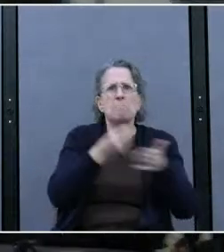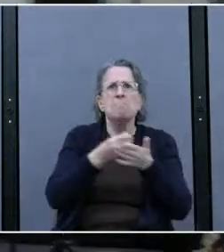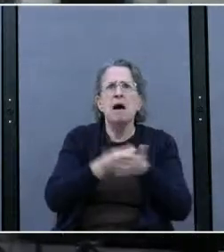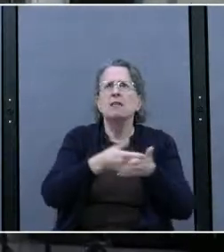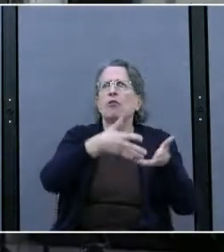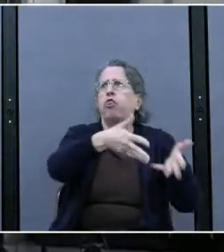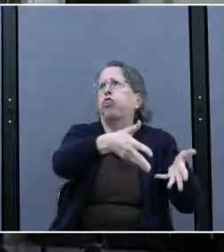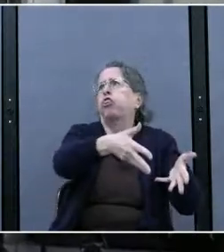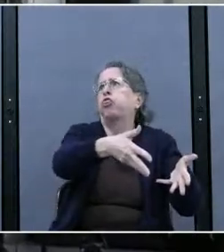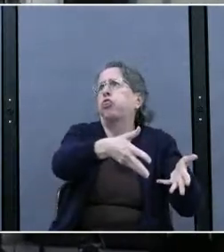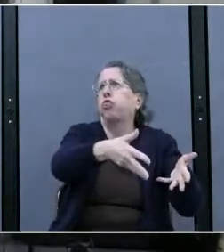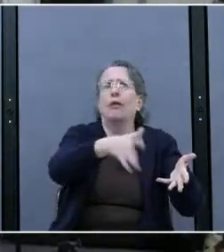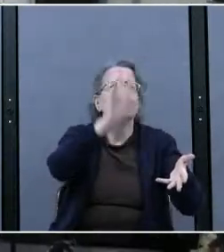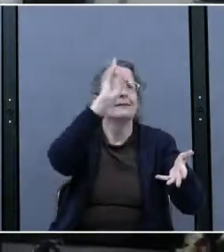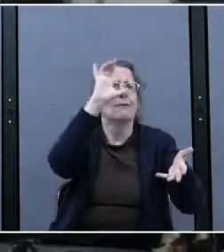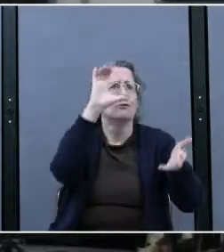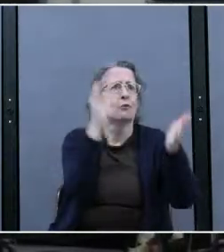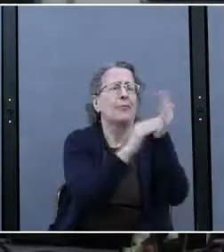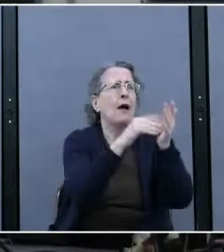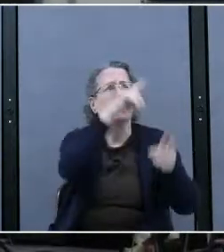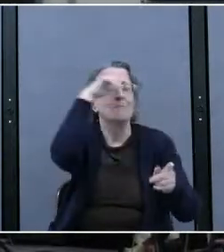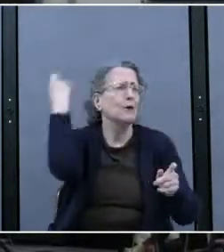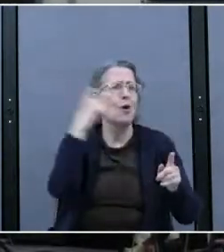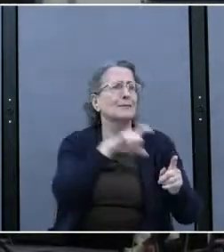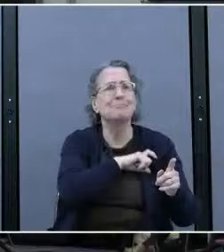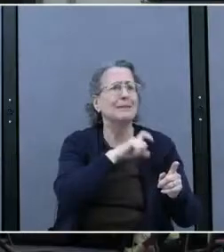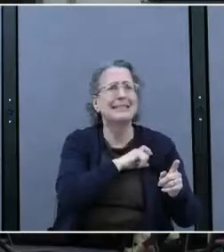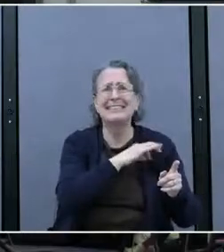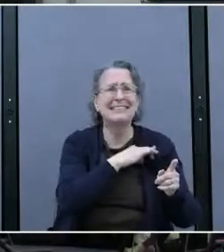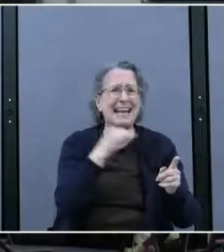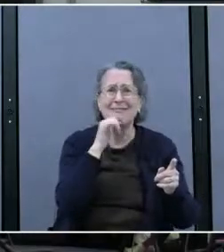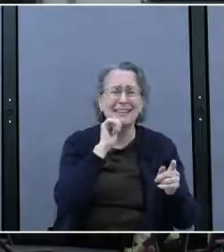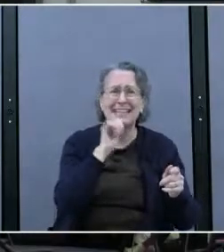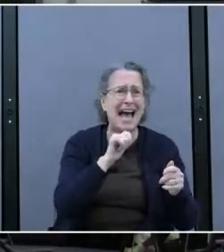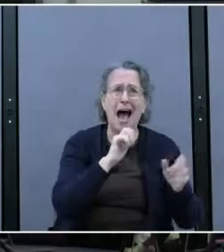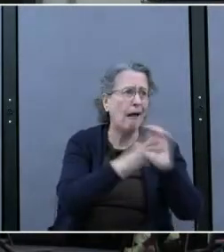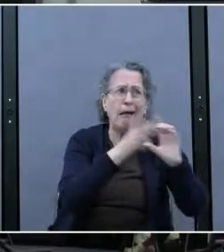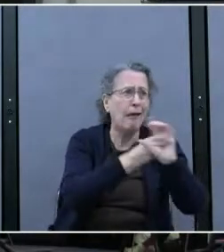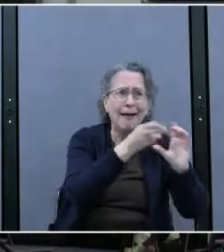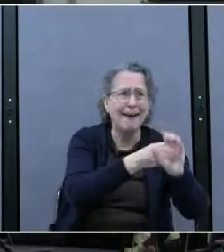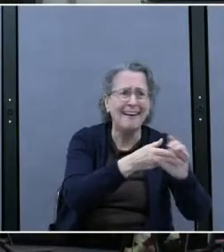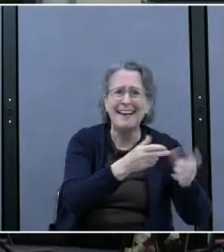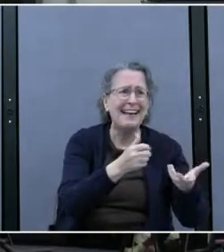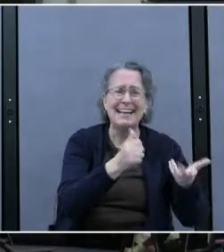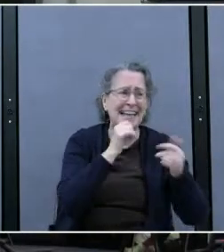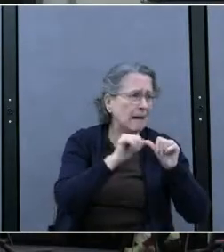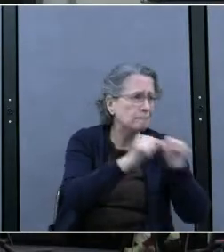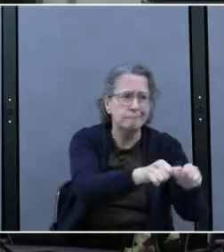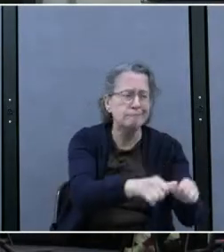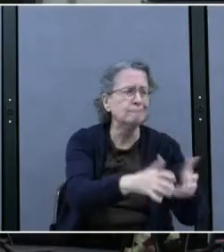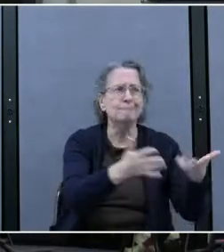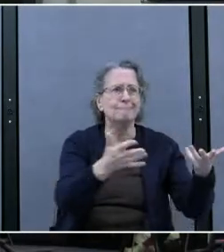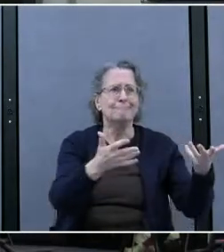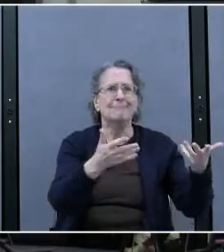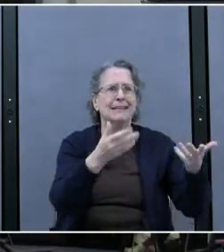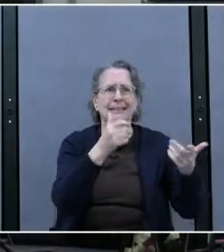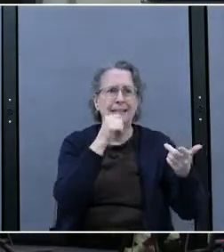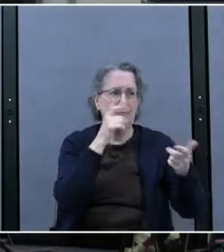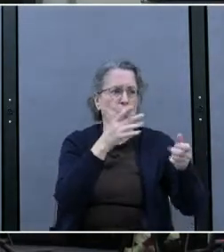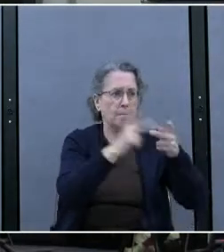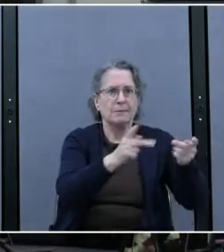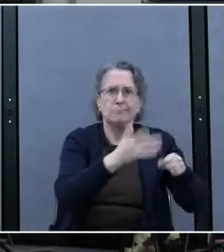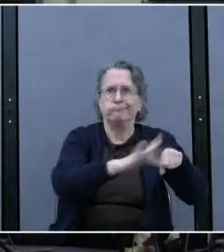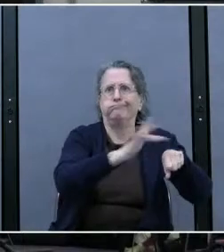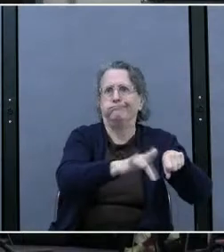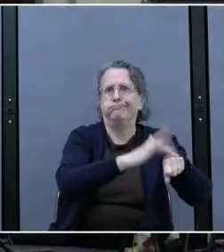surplus. So things have changed, and the surpluses now are, let's say,